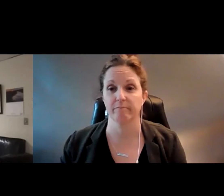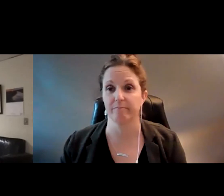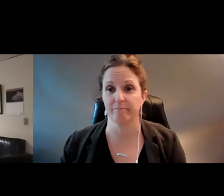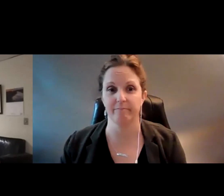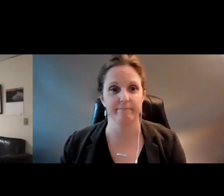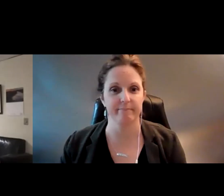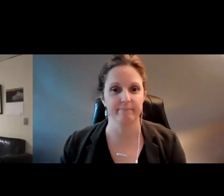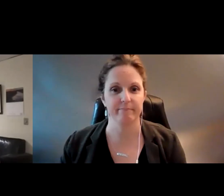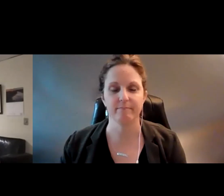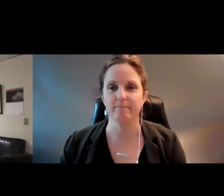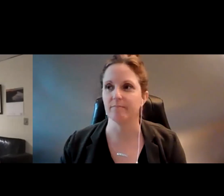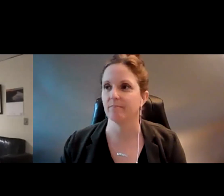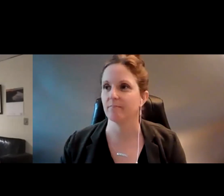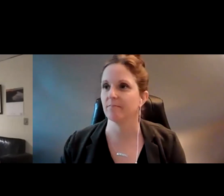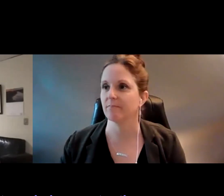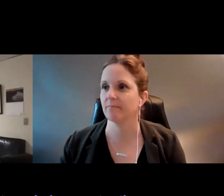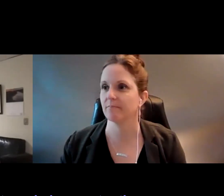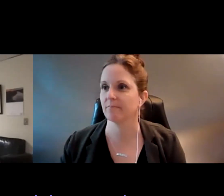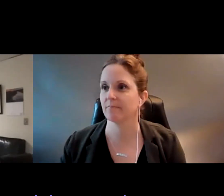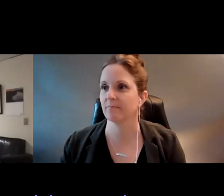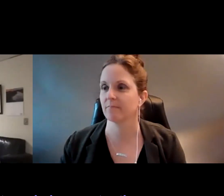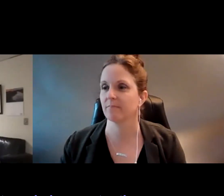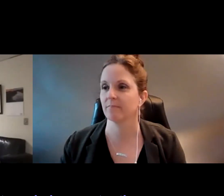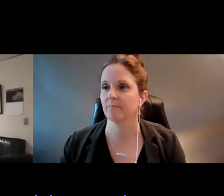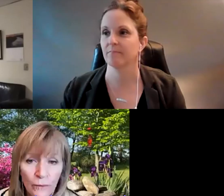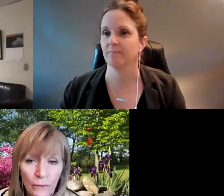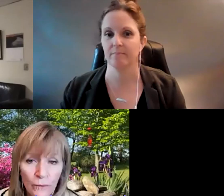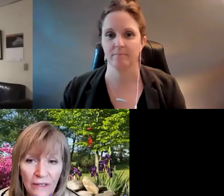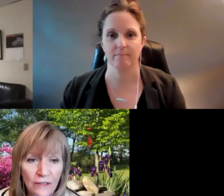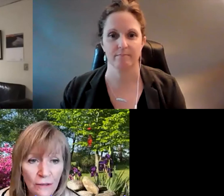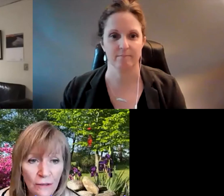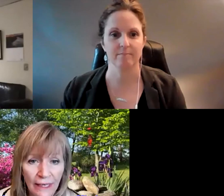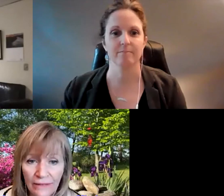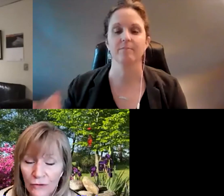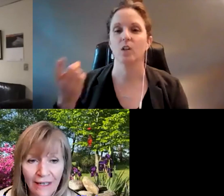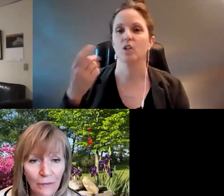for Dr. Davis and Dr. Cather.